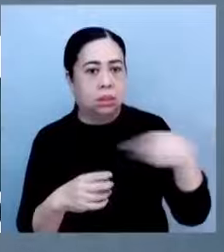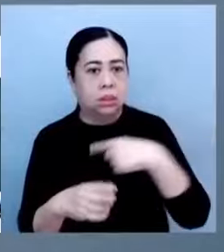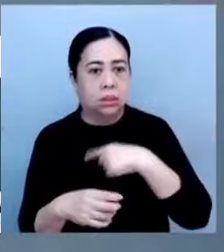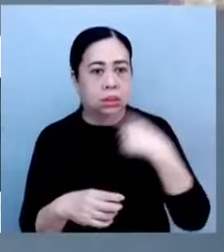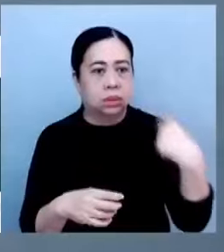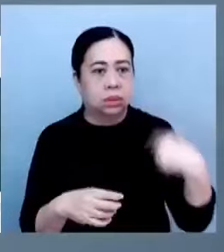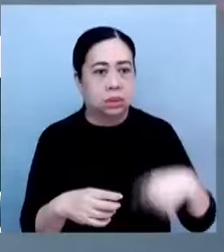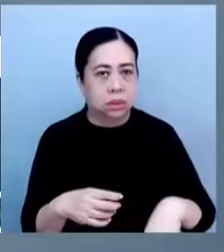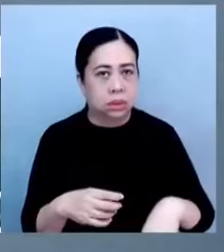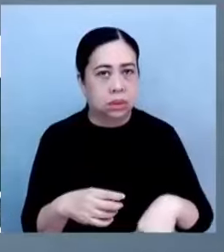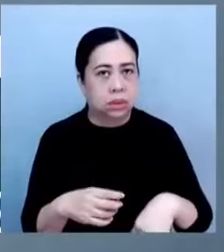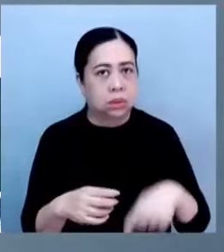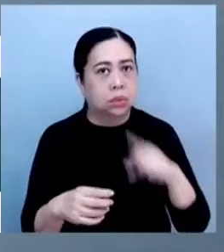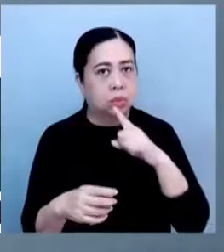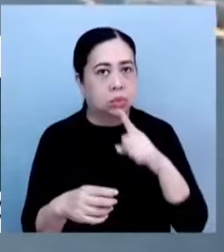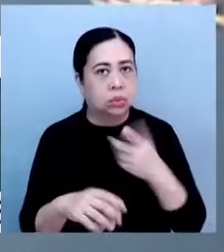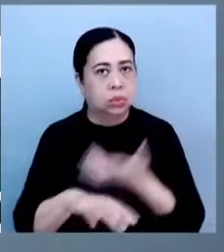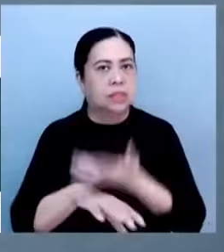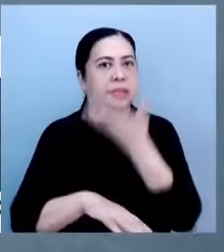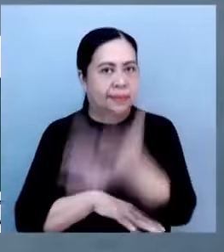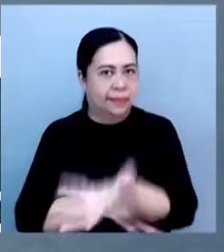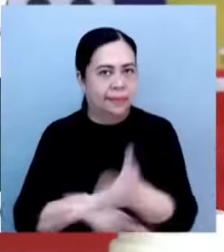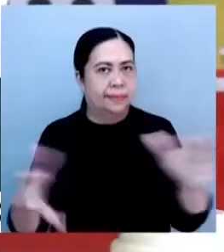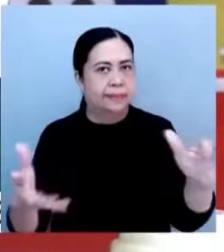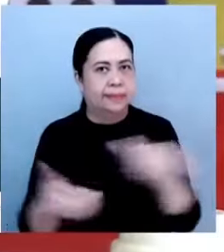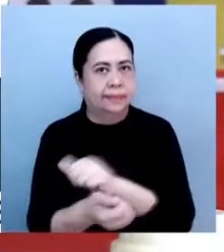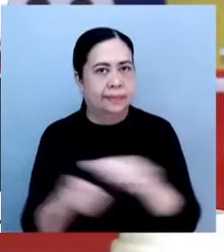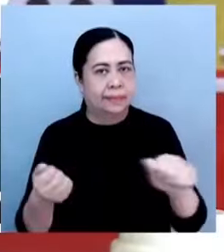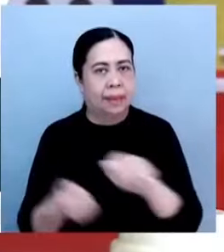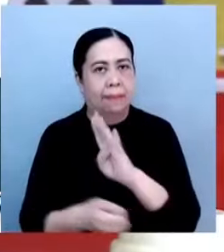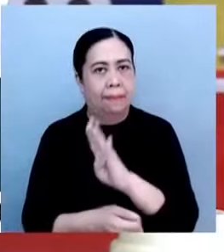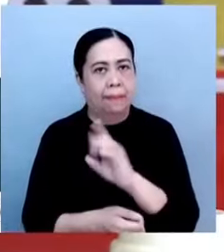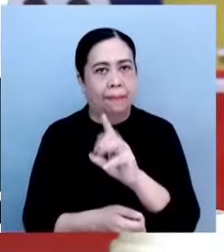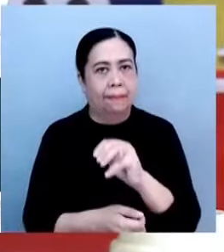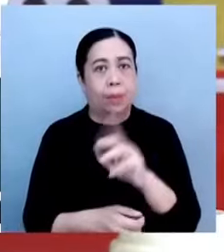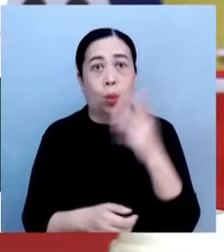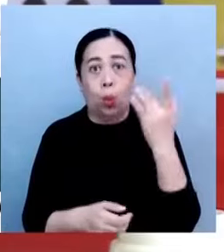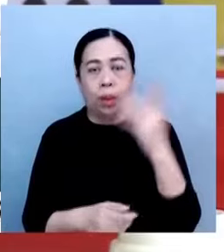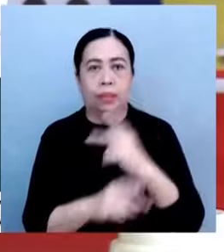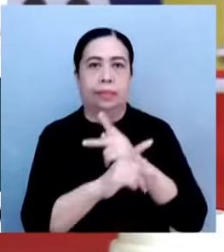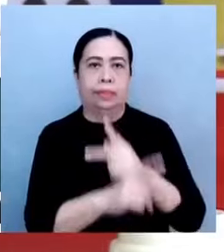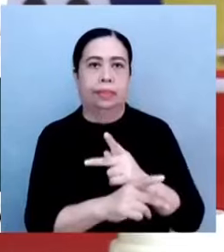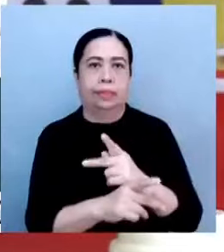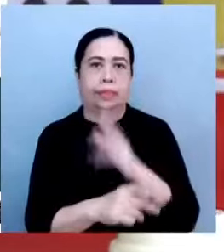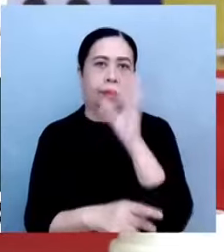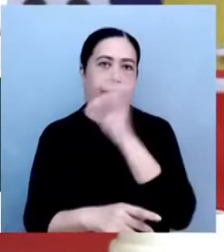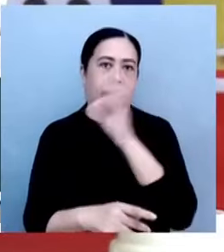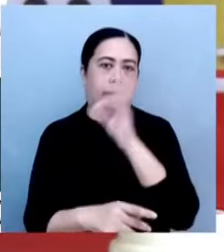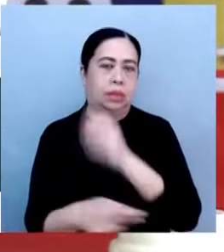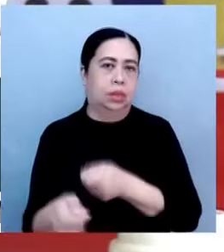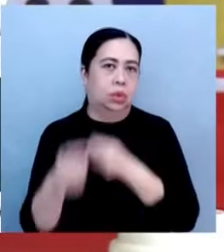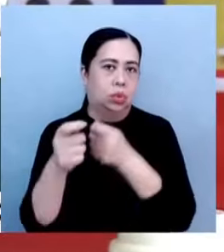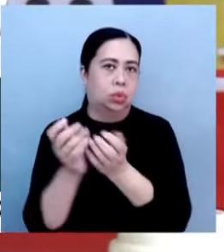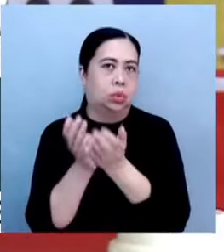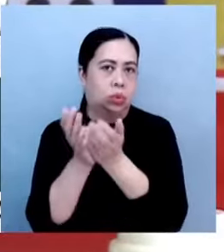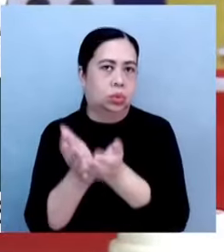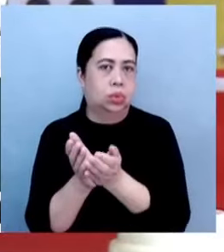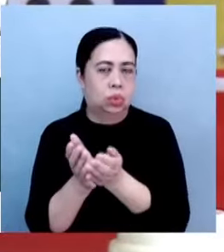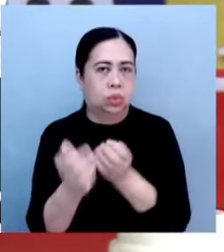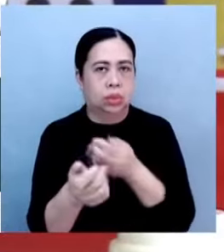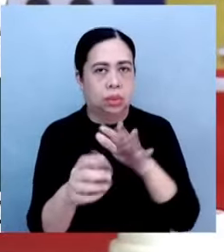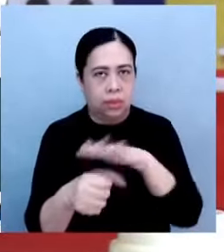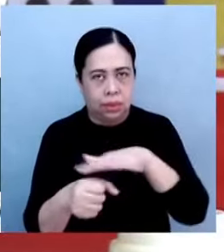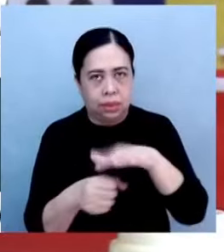they intentionally destroyed Bajo del Masinloc to prevent Filipino fishing boats to fish in the